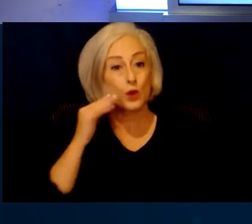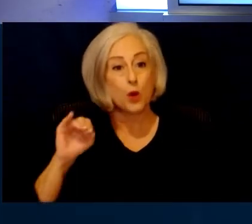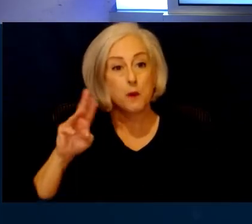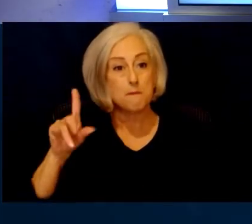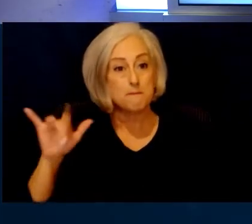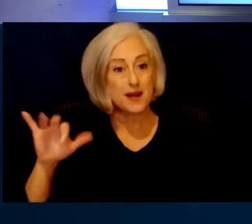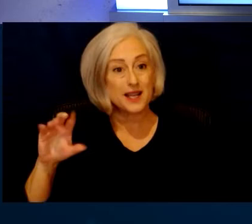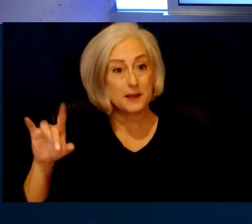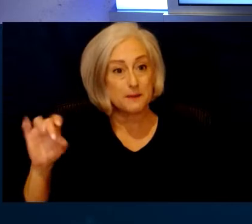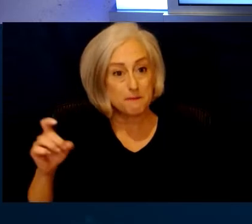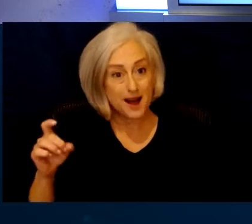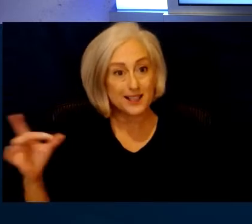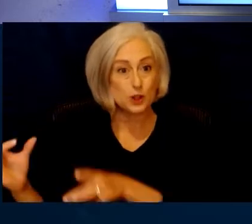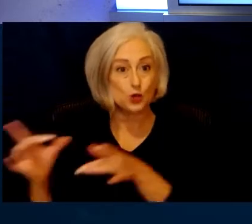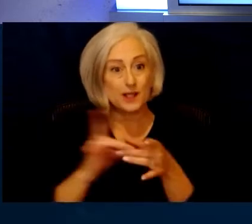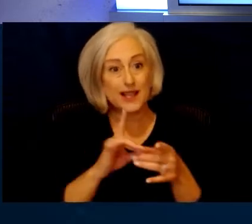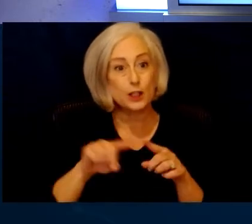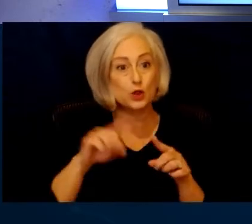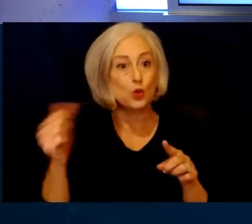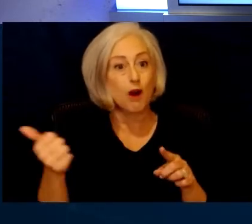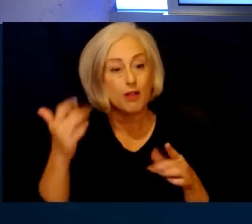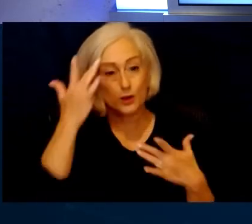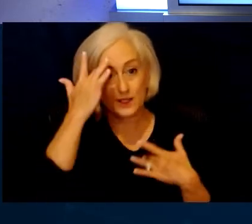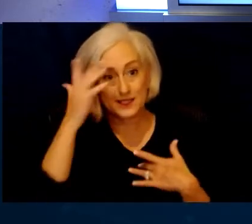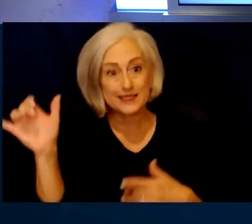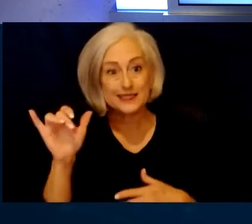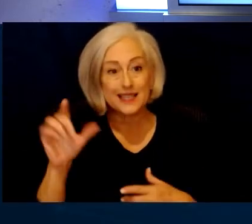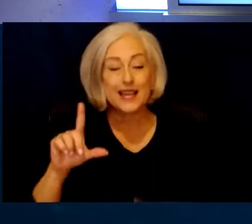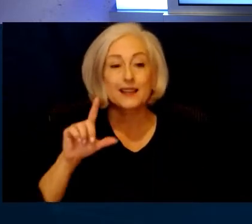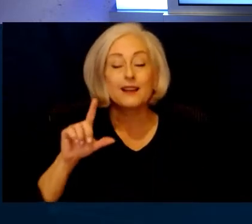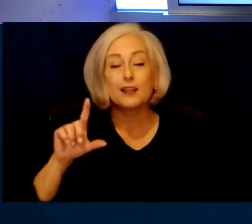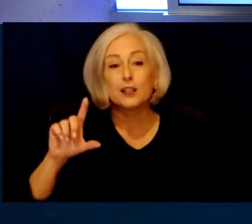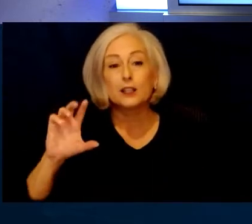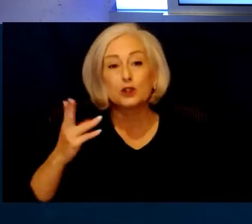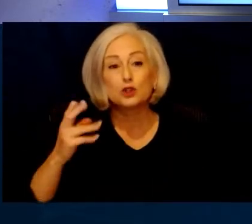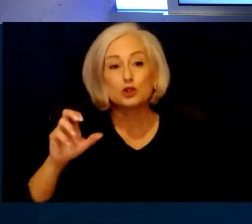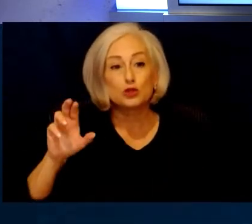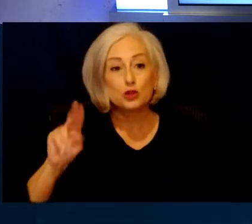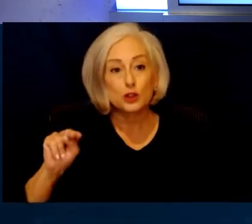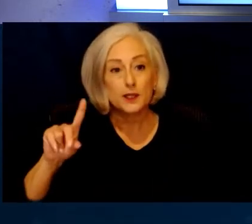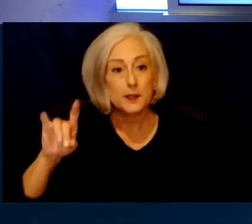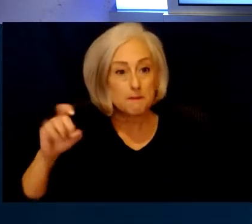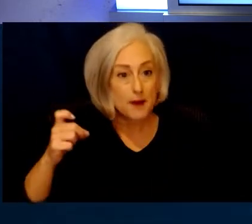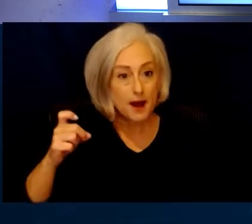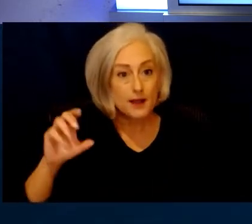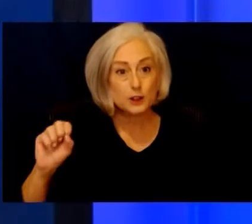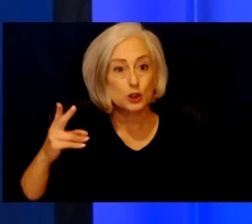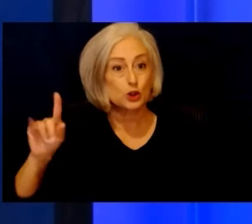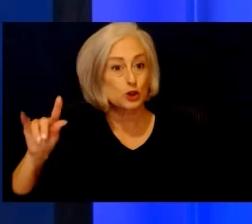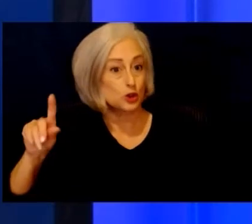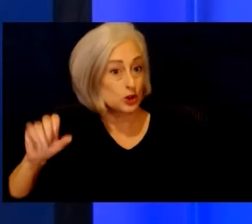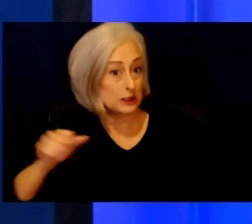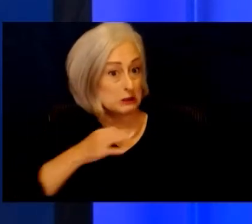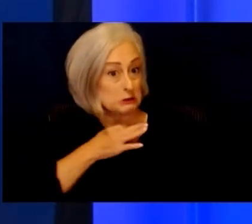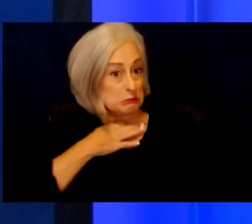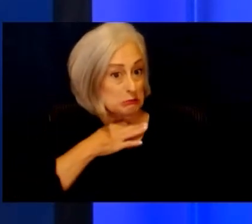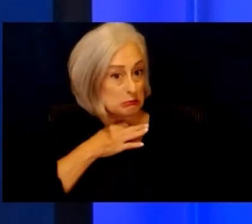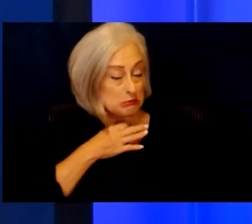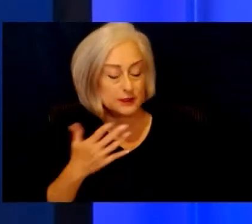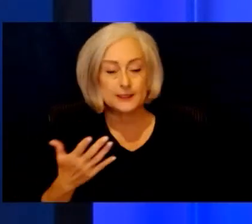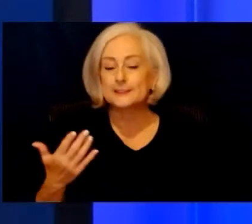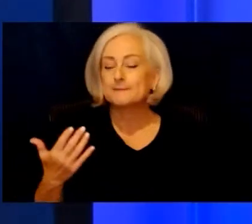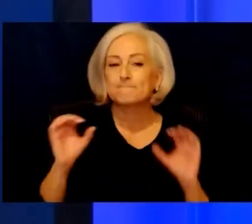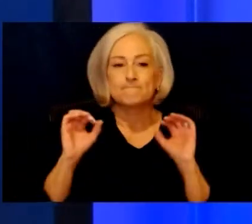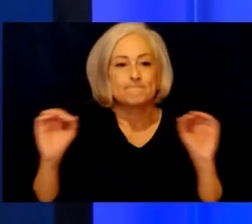disease processes like chickenpox and then later getting shingles? Mm-hmm. You know, I don't think we have any evidence